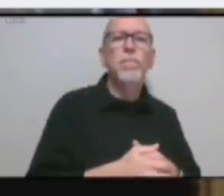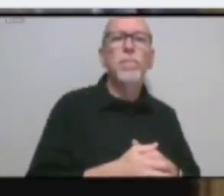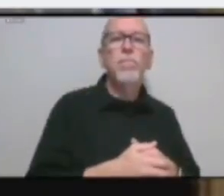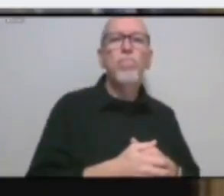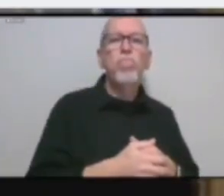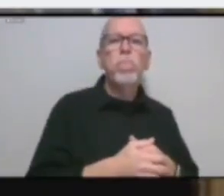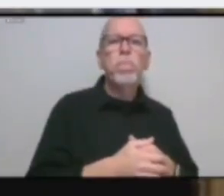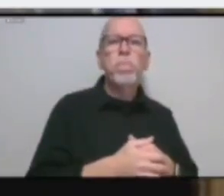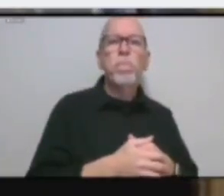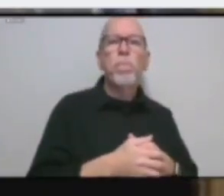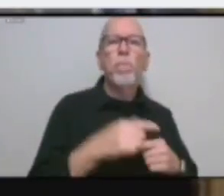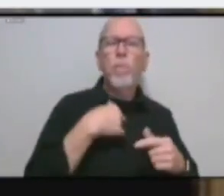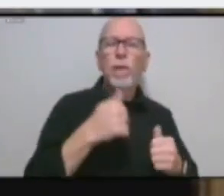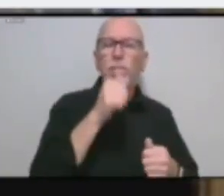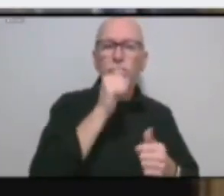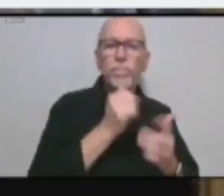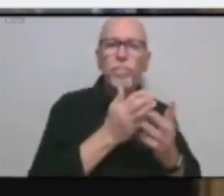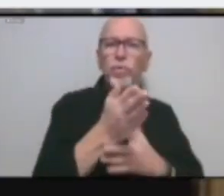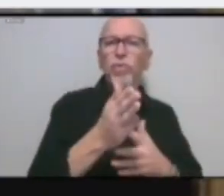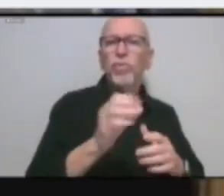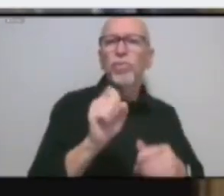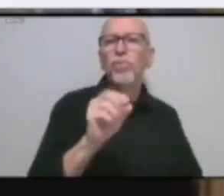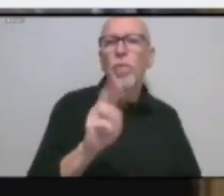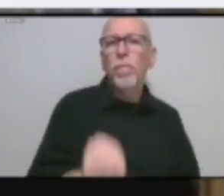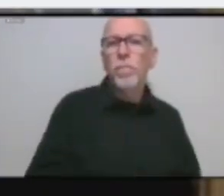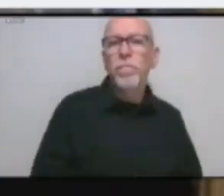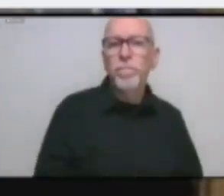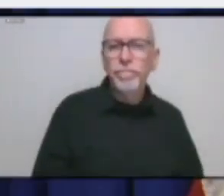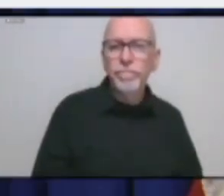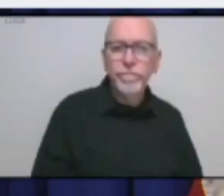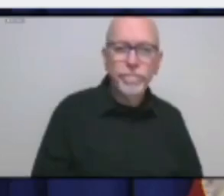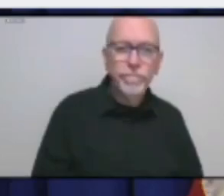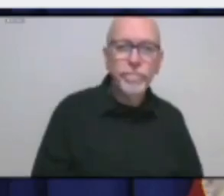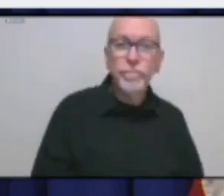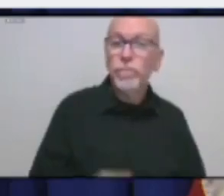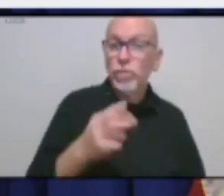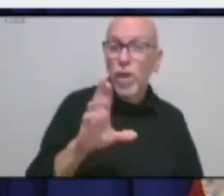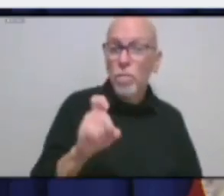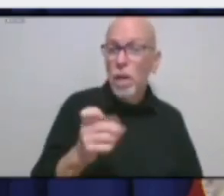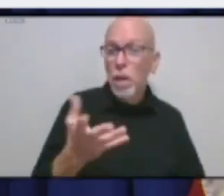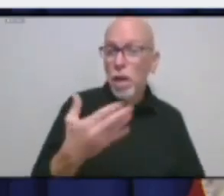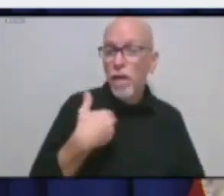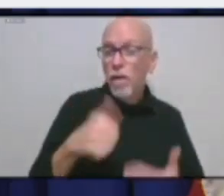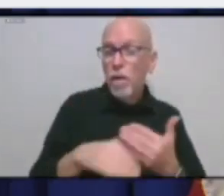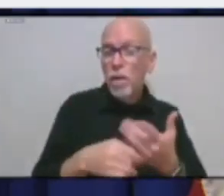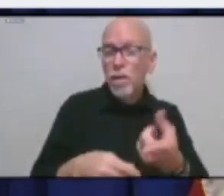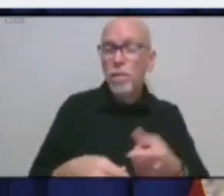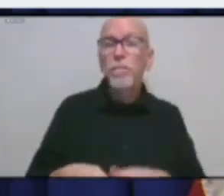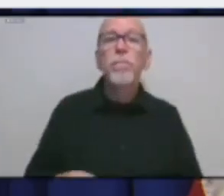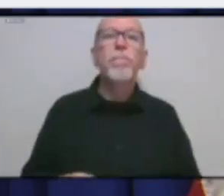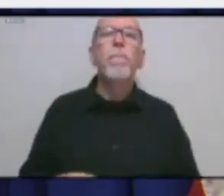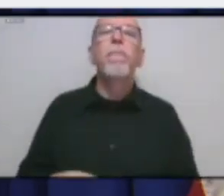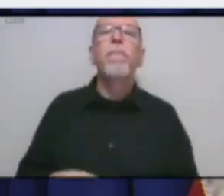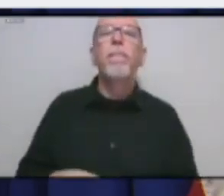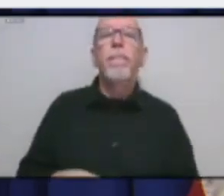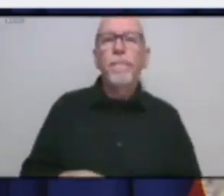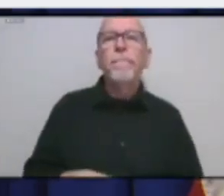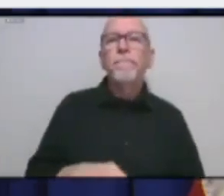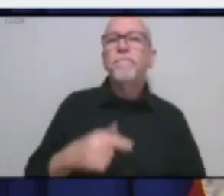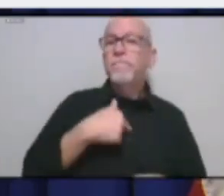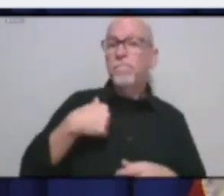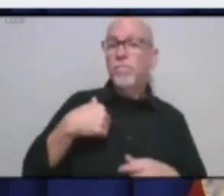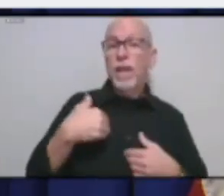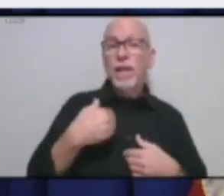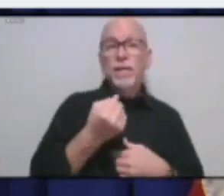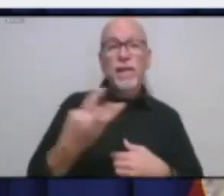to weather the storm. Dr. Box, anything to add to that? Or I would only add that I think that we had several phone calls this